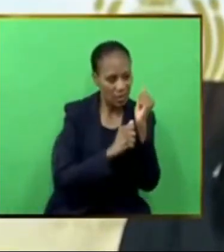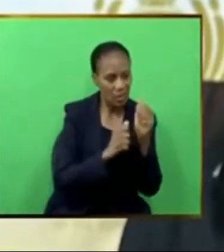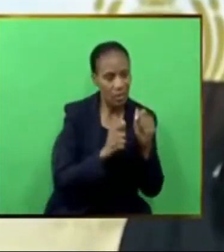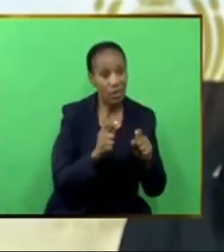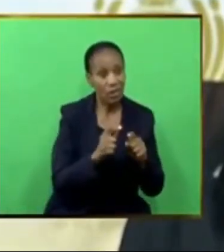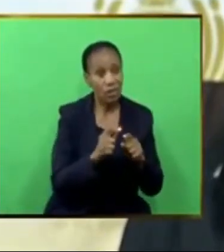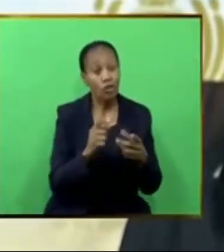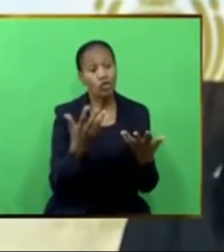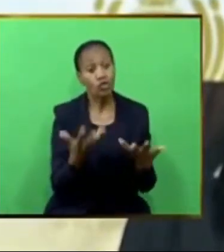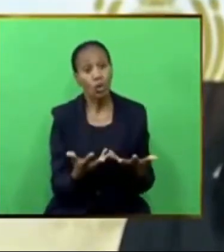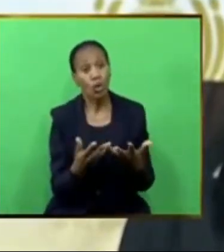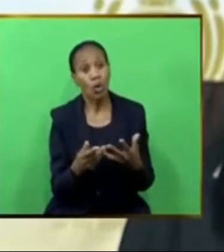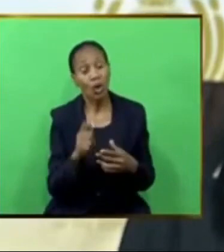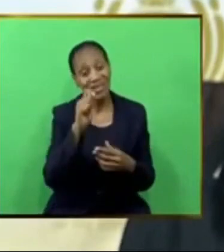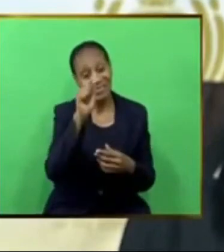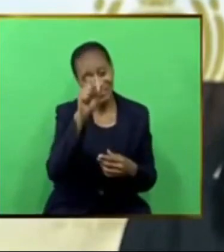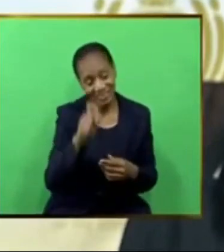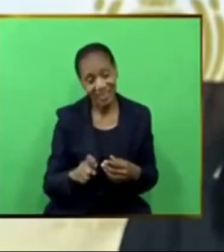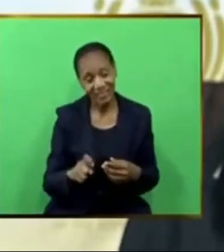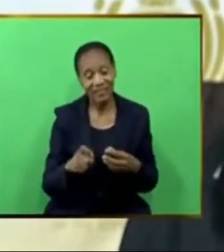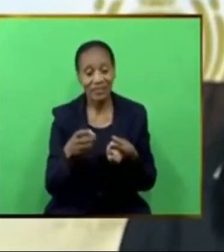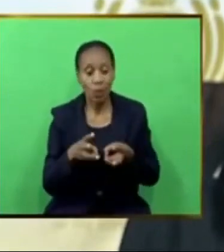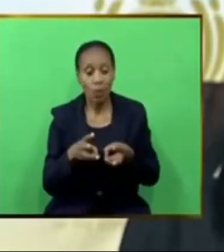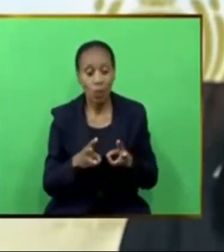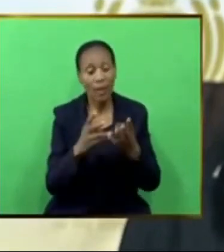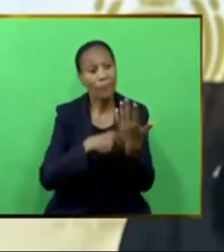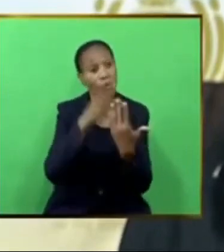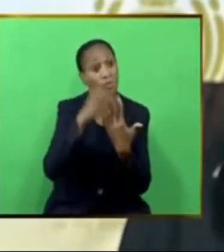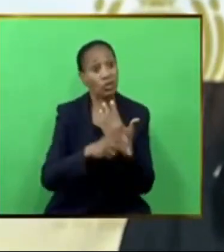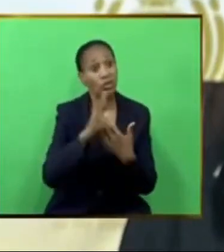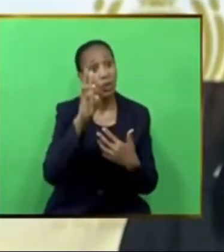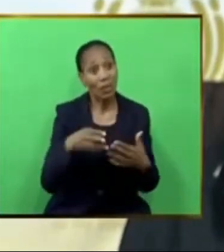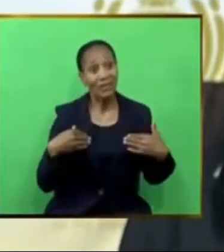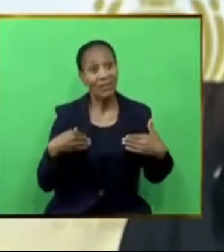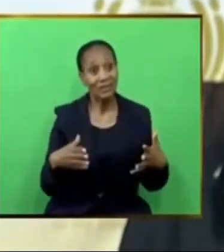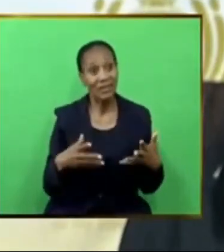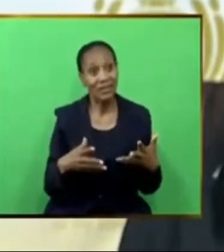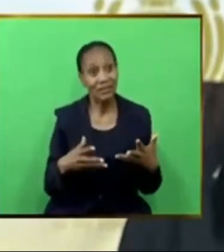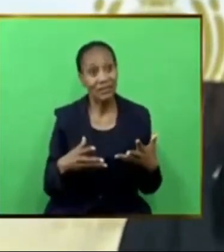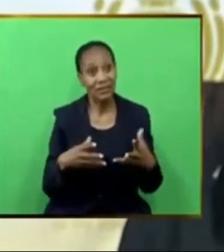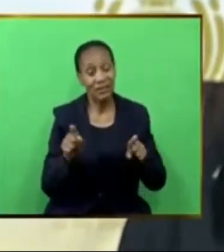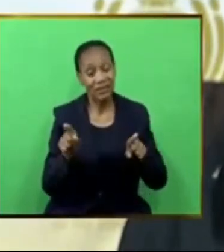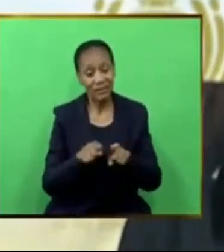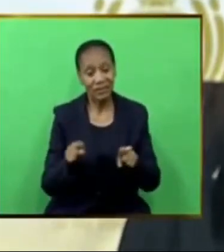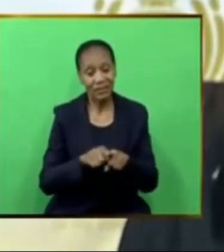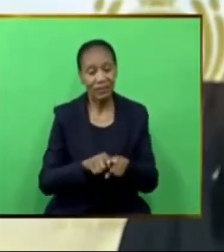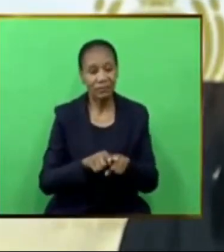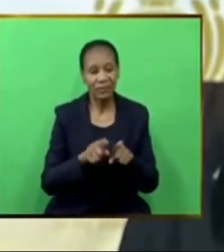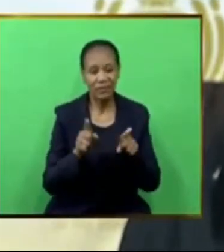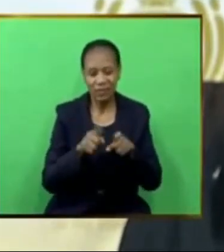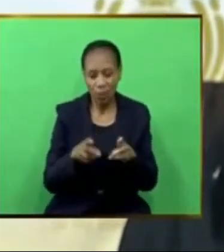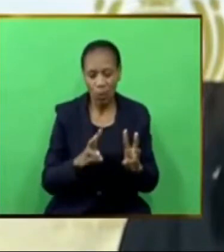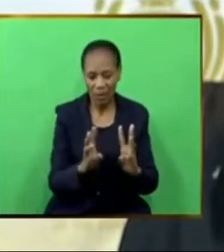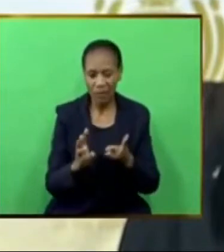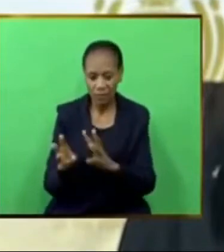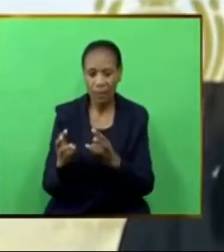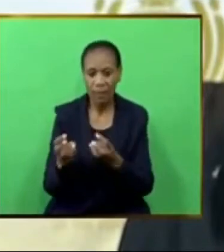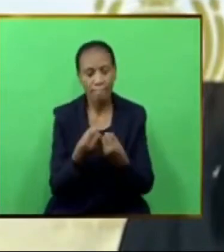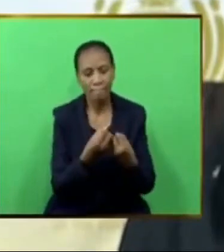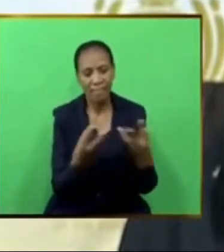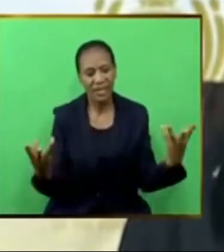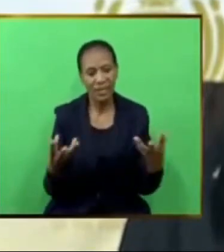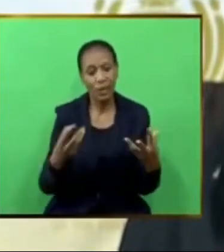tax vehicle for specific infrastructure projects, similar to trusts and other investment vehicles, is being